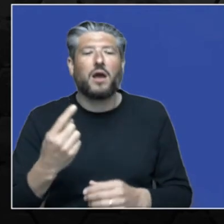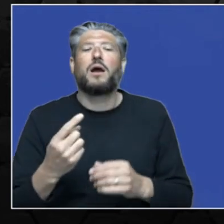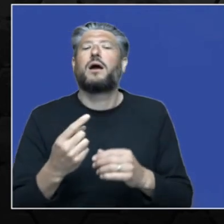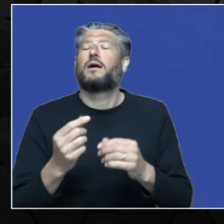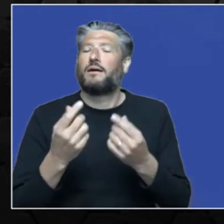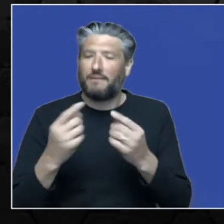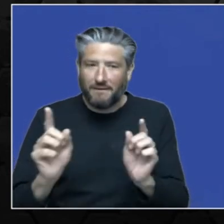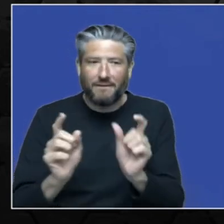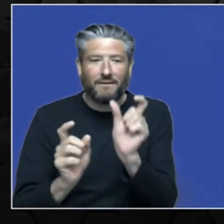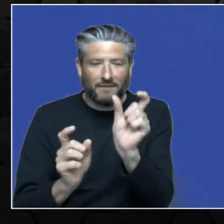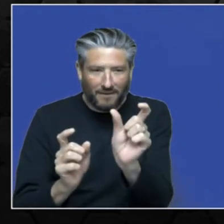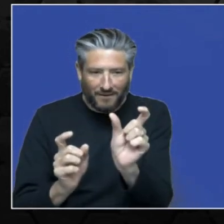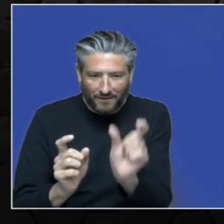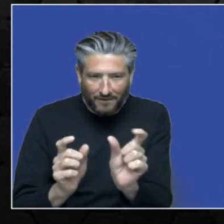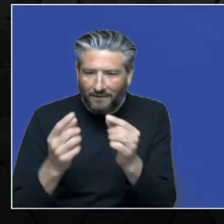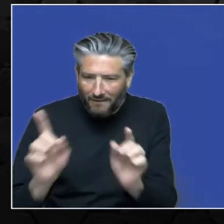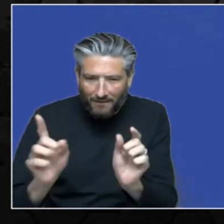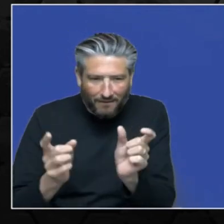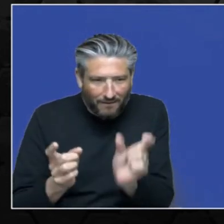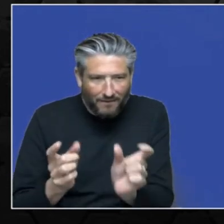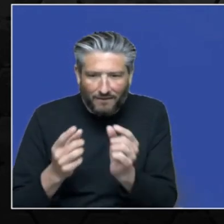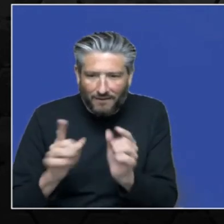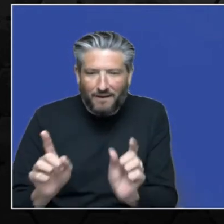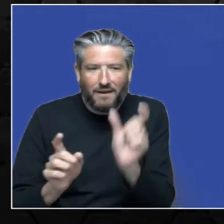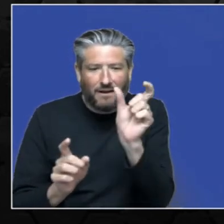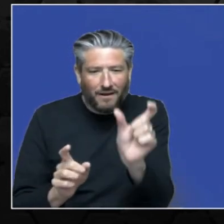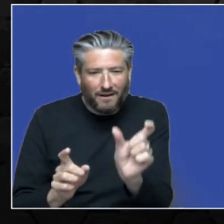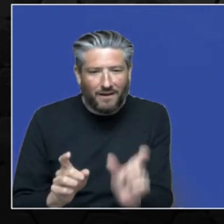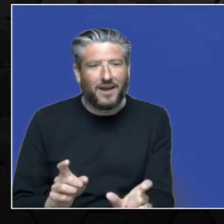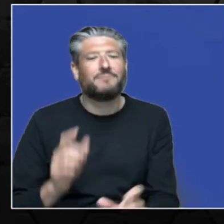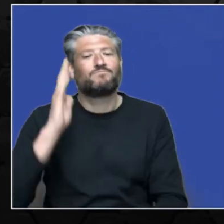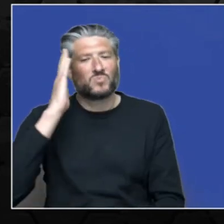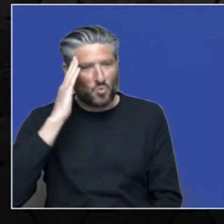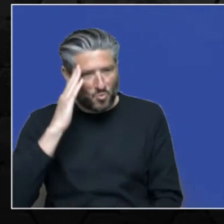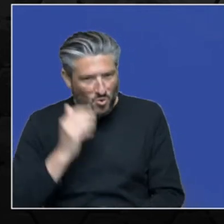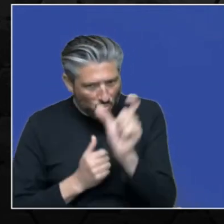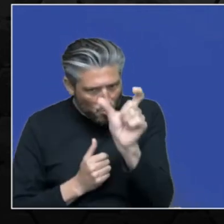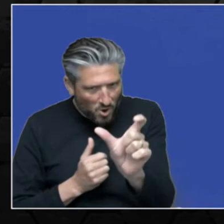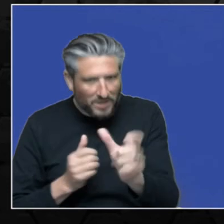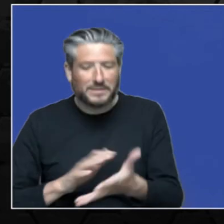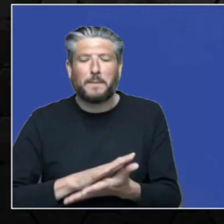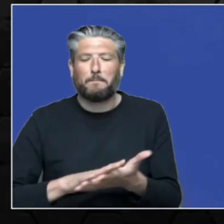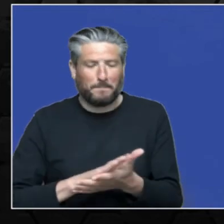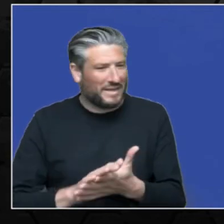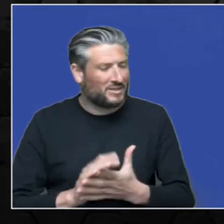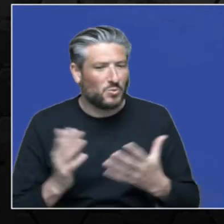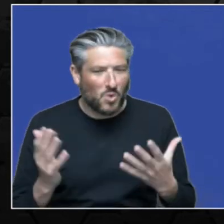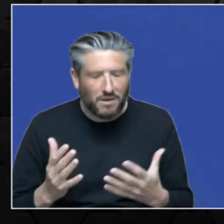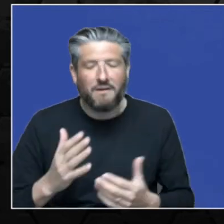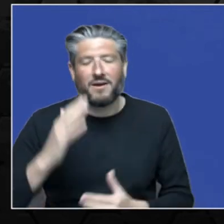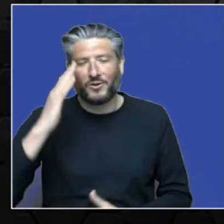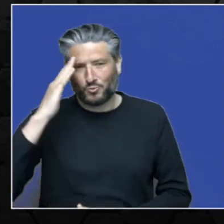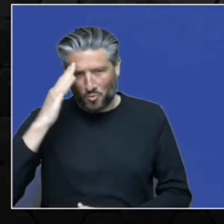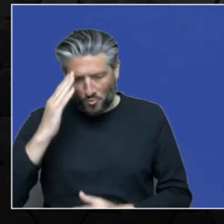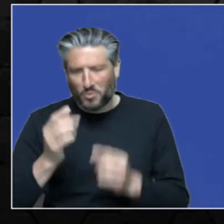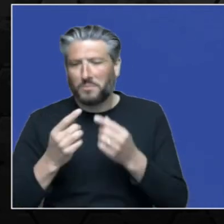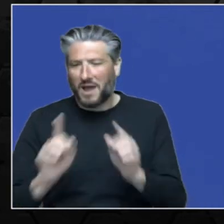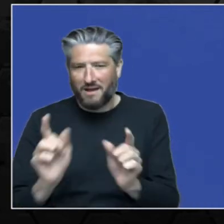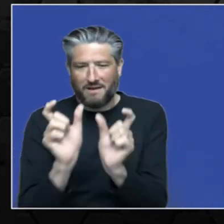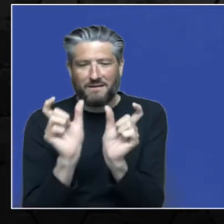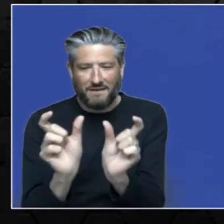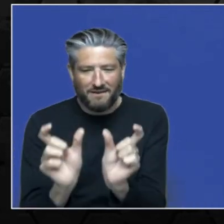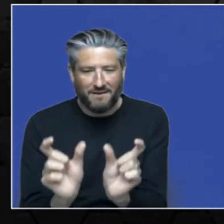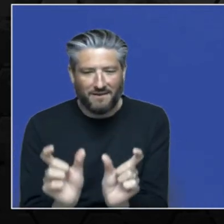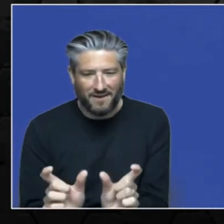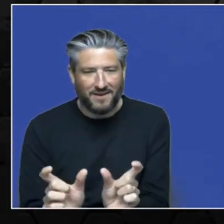result what each word meant, so we have some more data for the next sentiment analysis that we're going to do. So we keep increasing